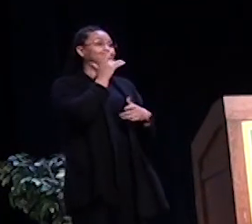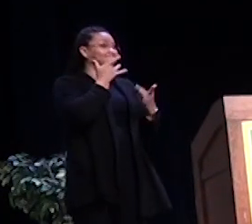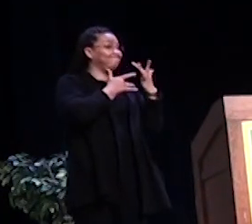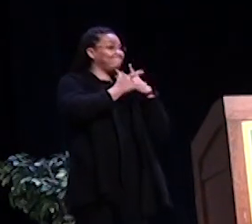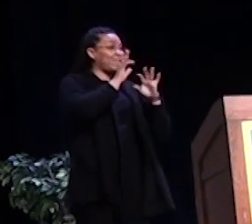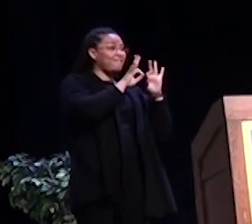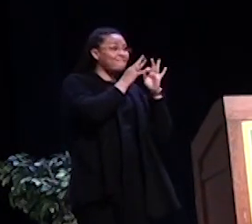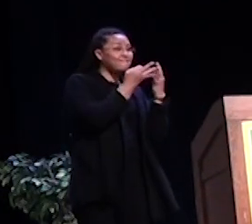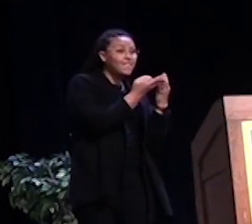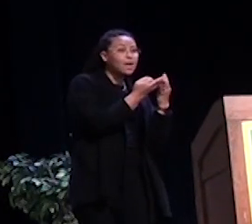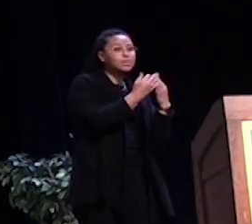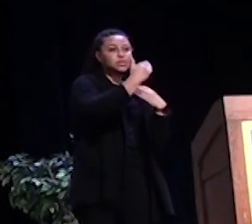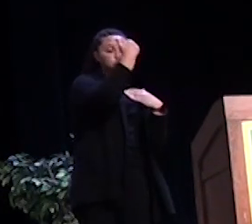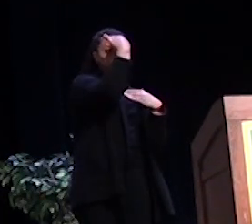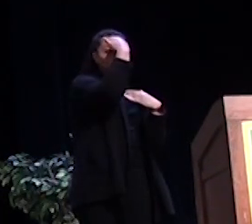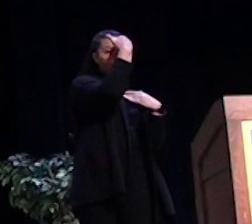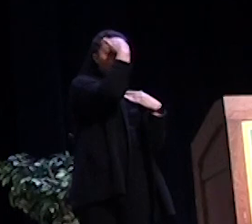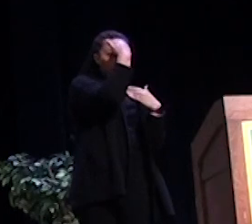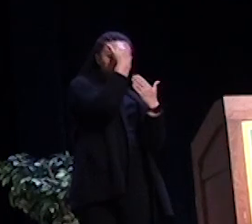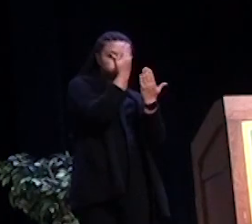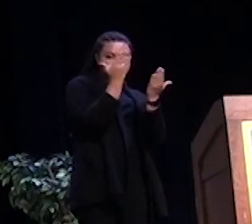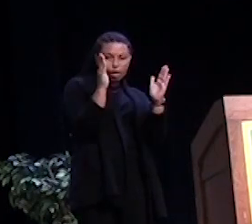families knowing what's out there.